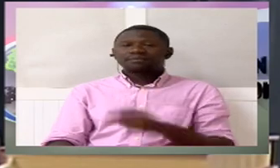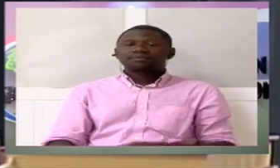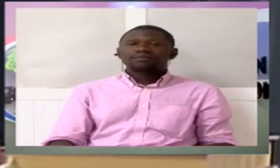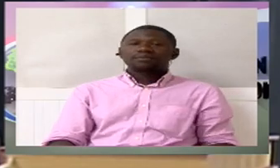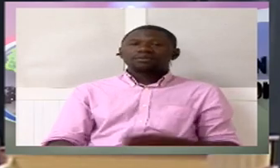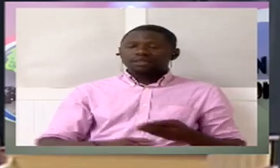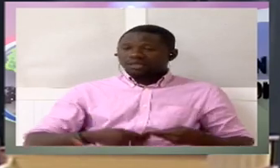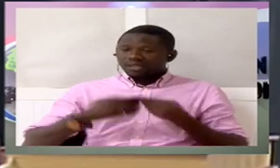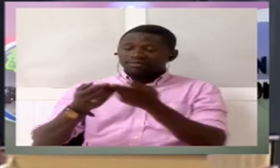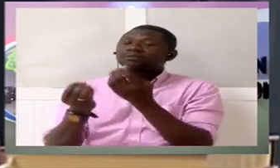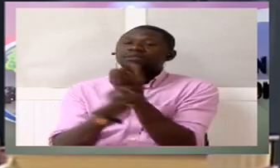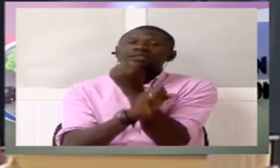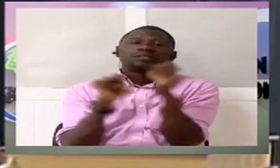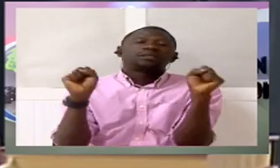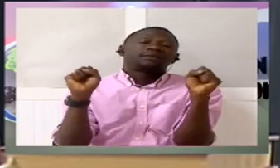day. For